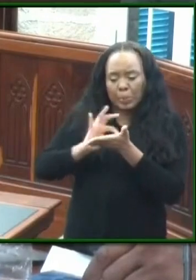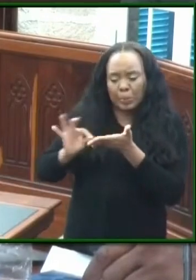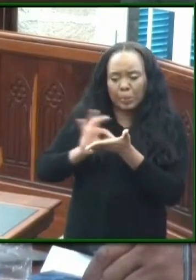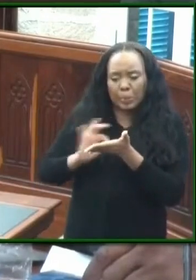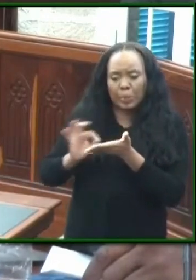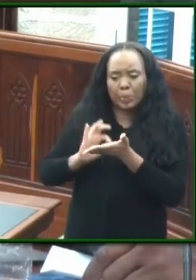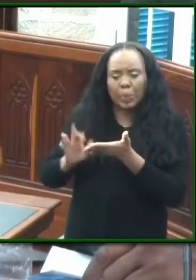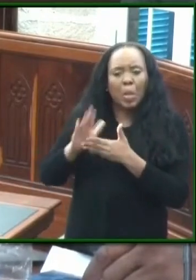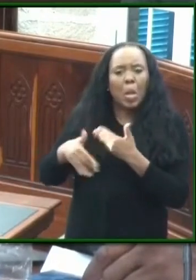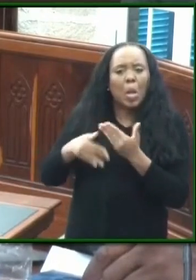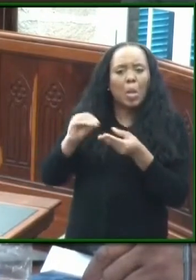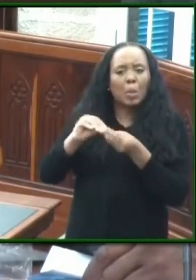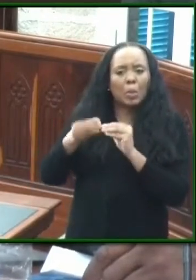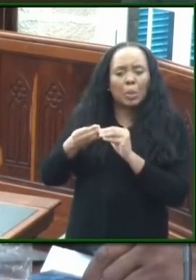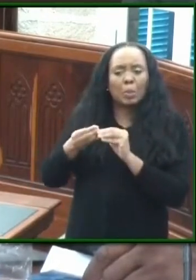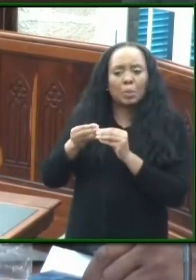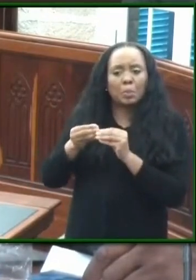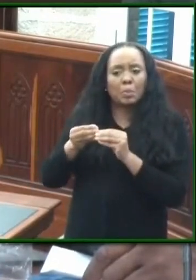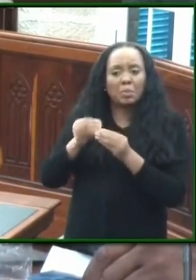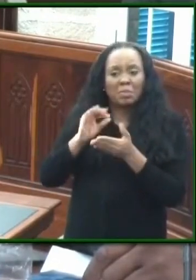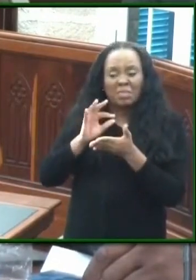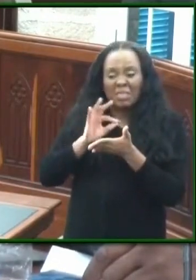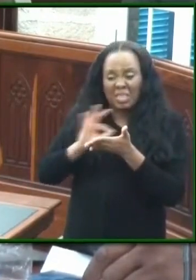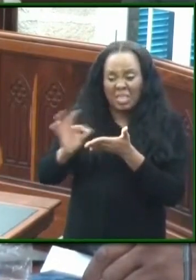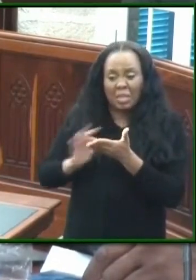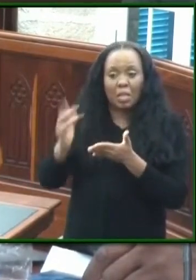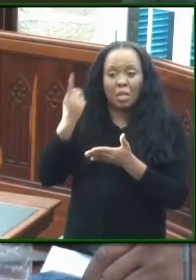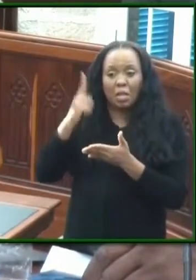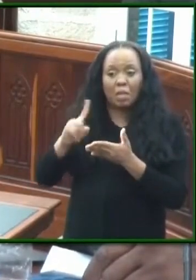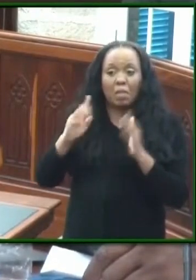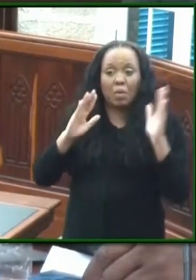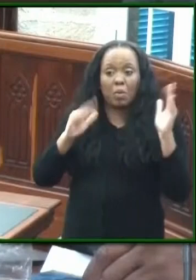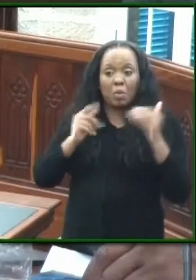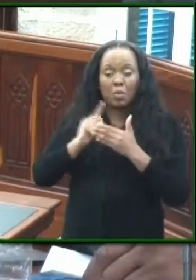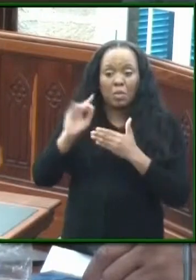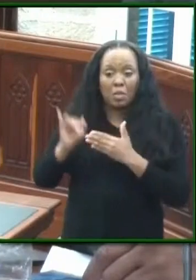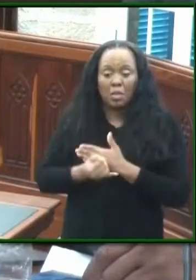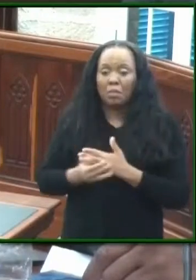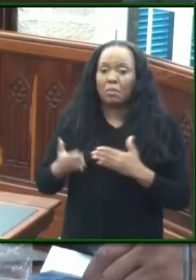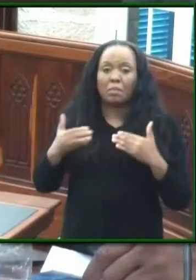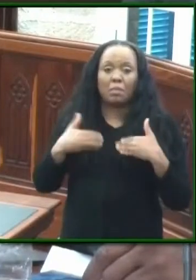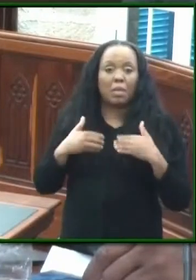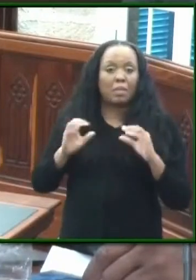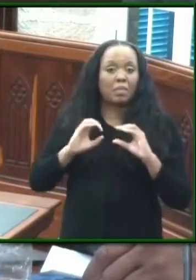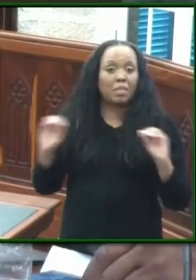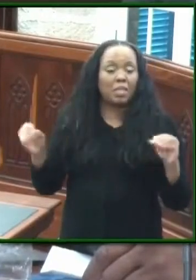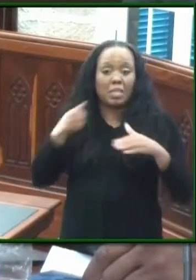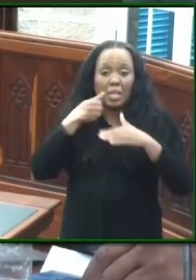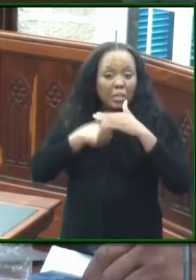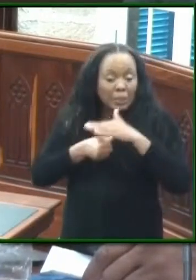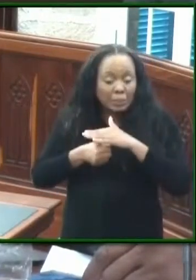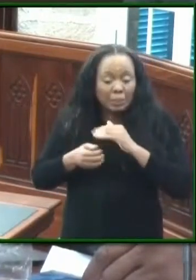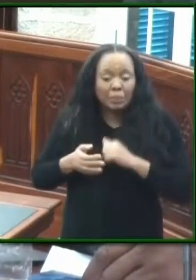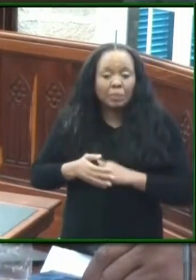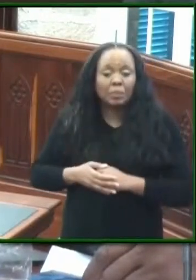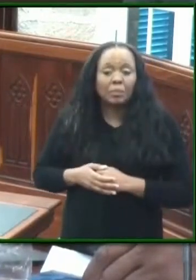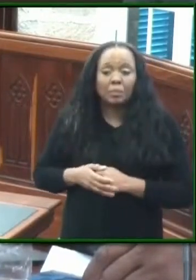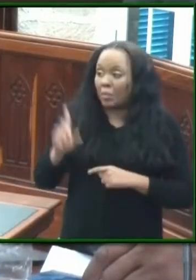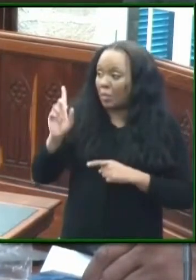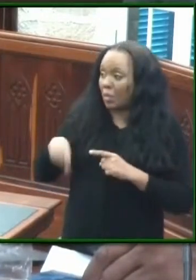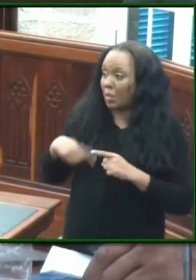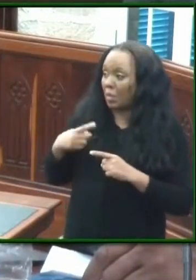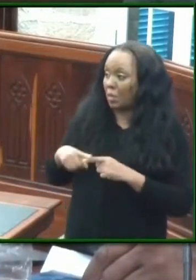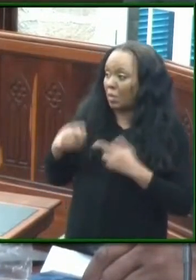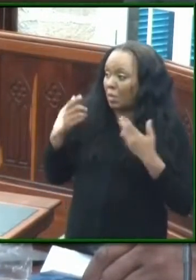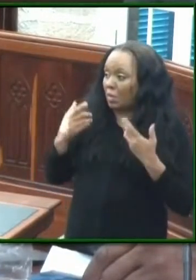Minister insists that this is done. We have nothing to hide at HOPE. And after we have done that